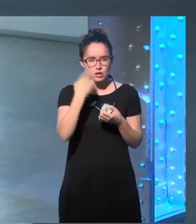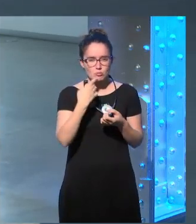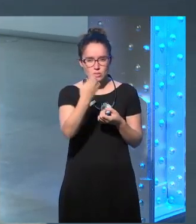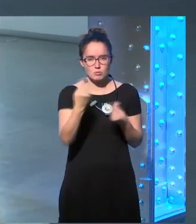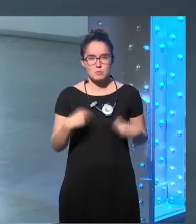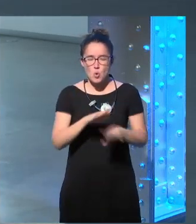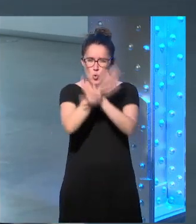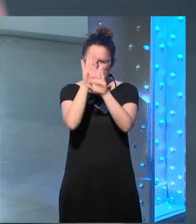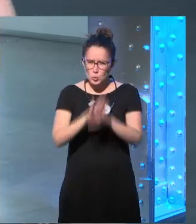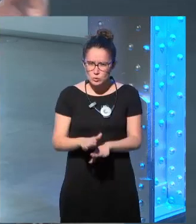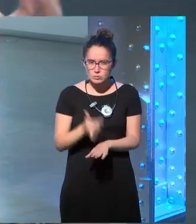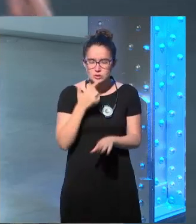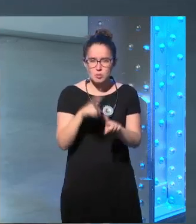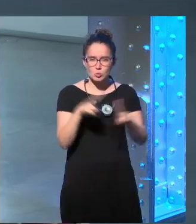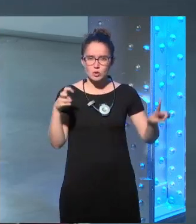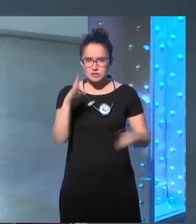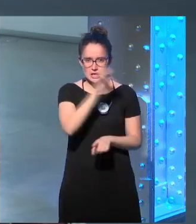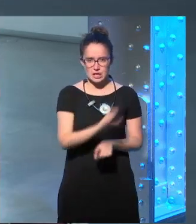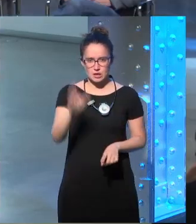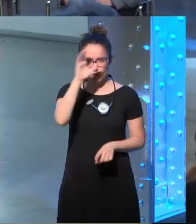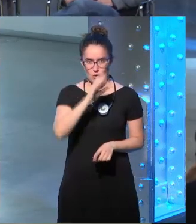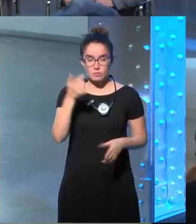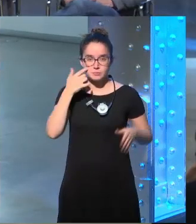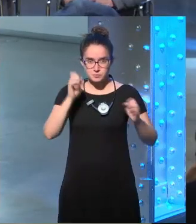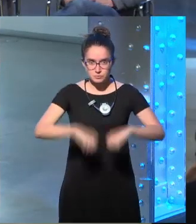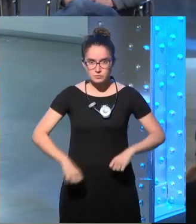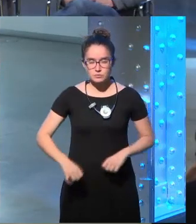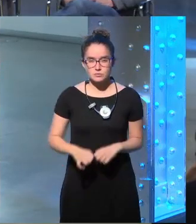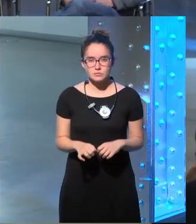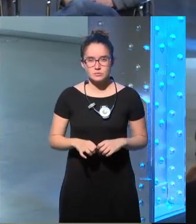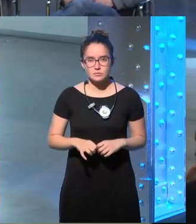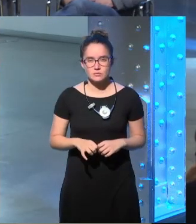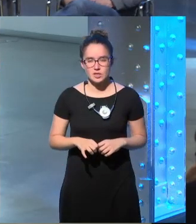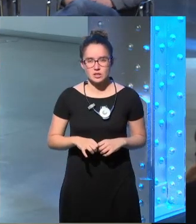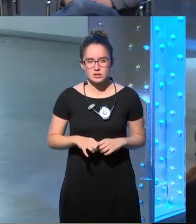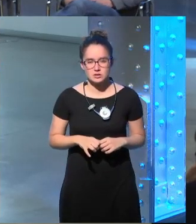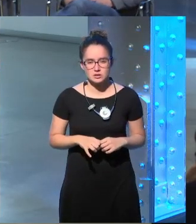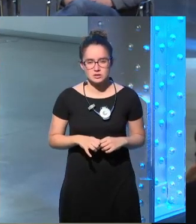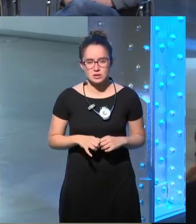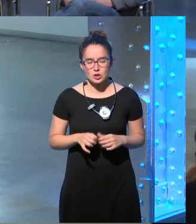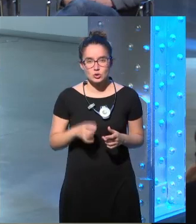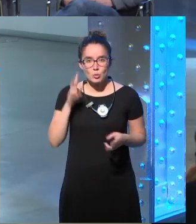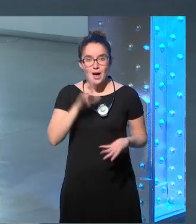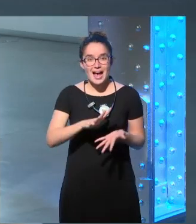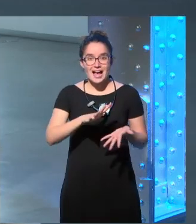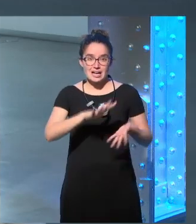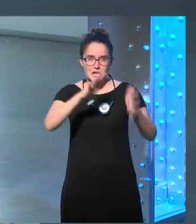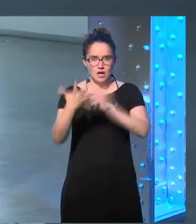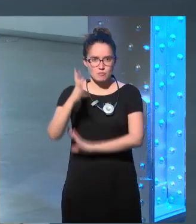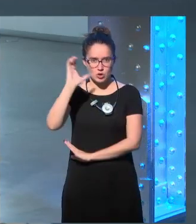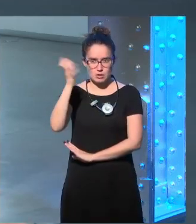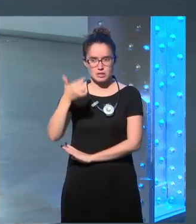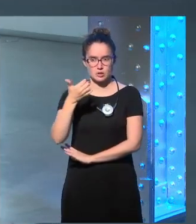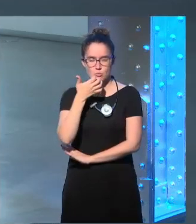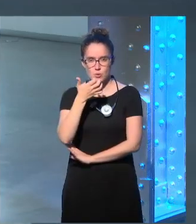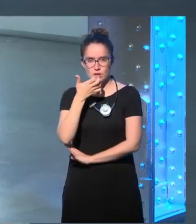their curiosity starts to itch. And allow me to say something else. From a scientific perspective,